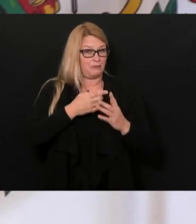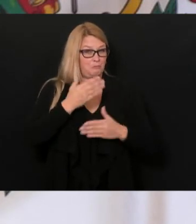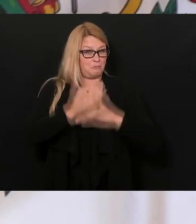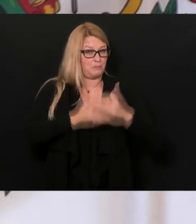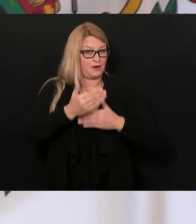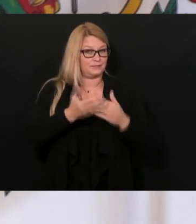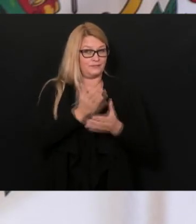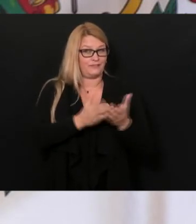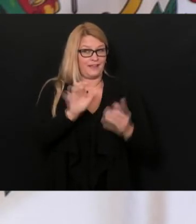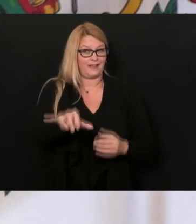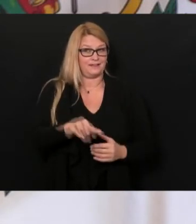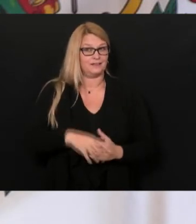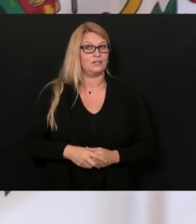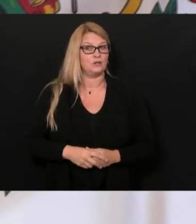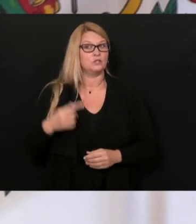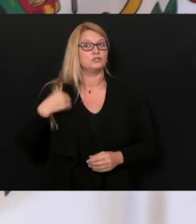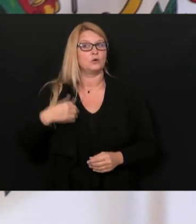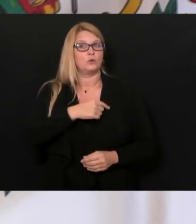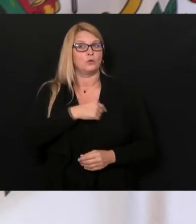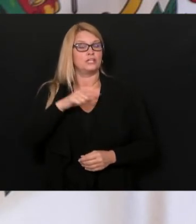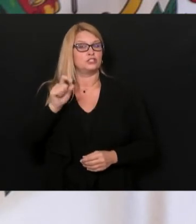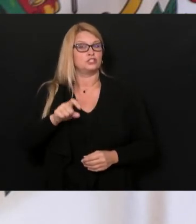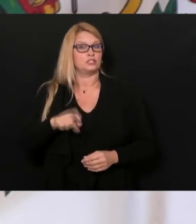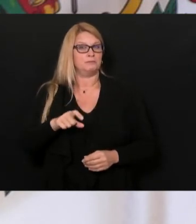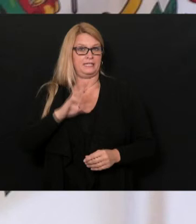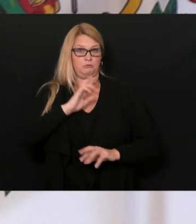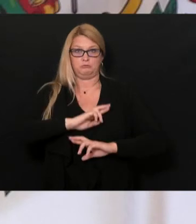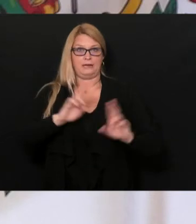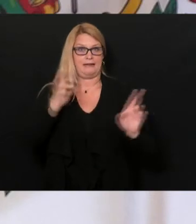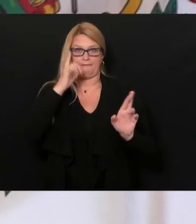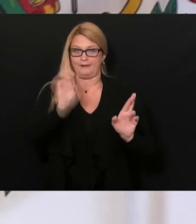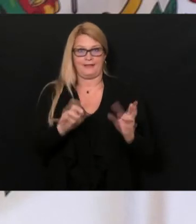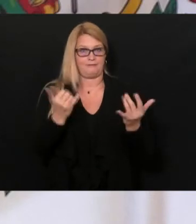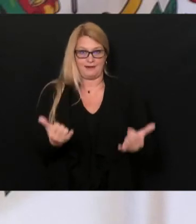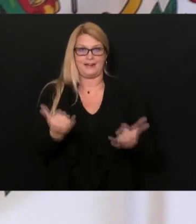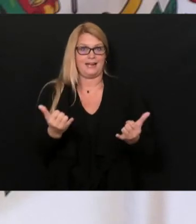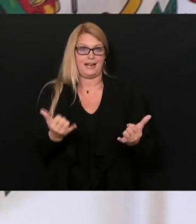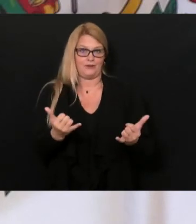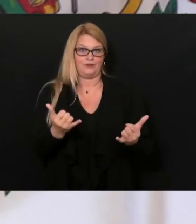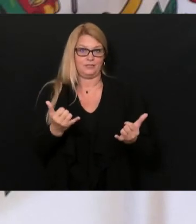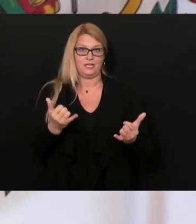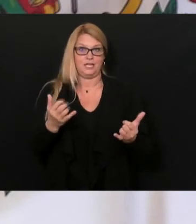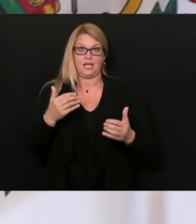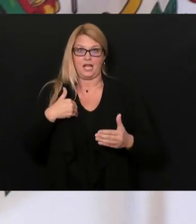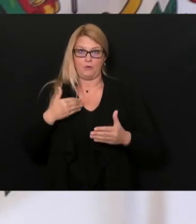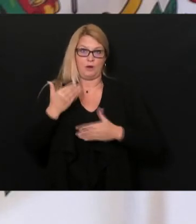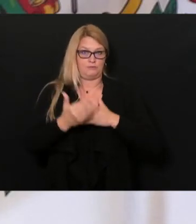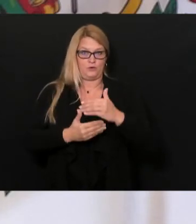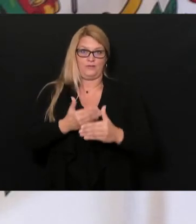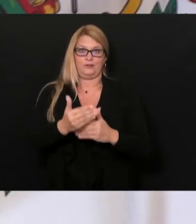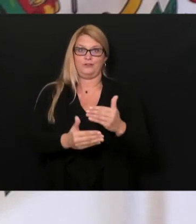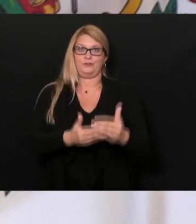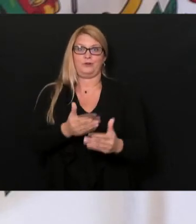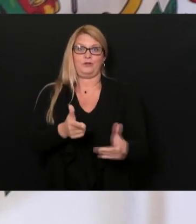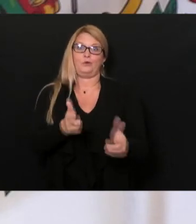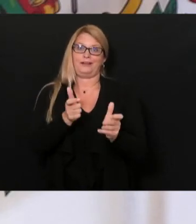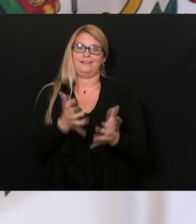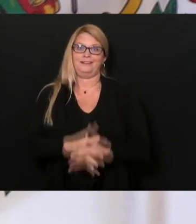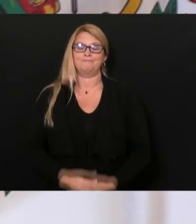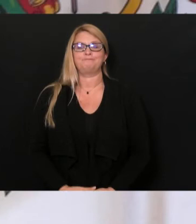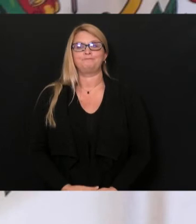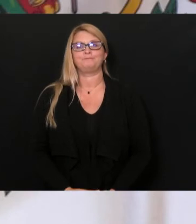we should really be all over that right now, and we're moving in that direction, in that direction really quickly.